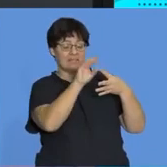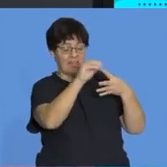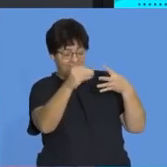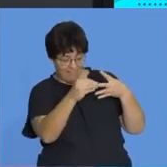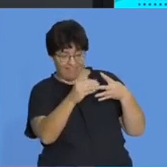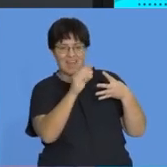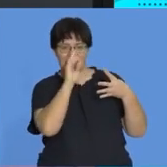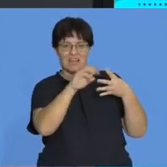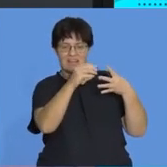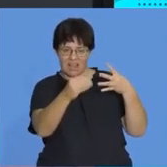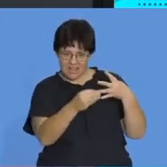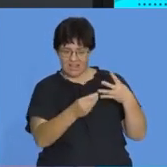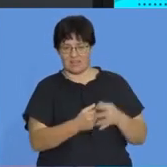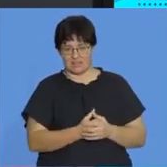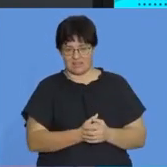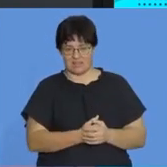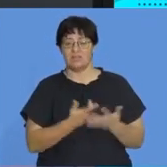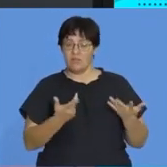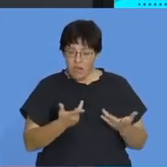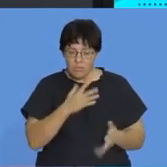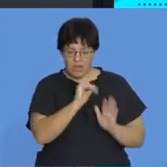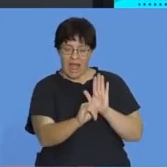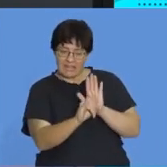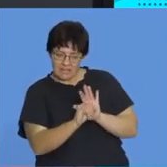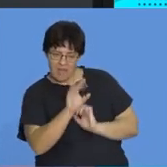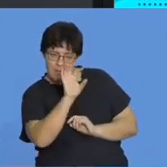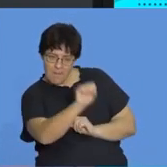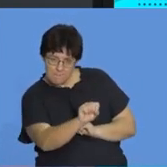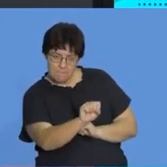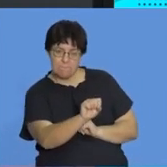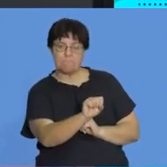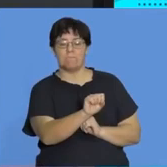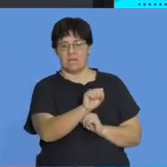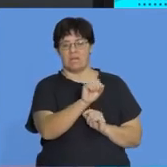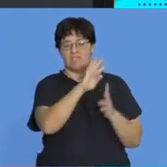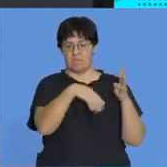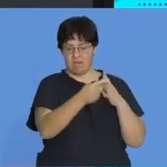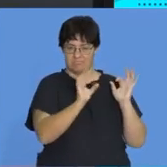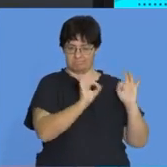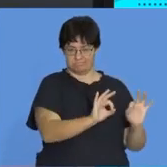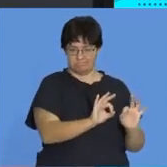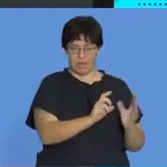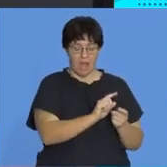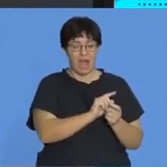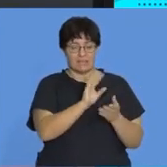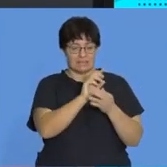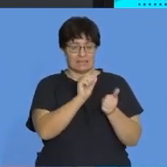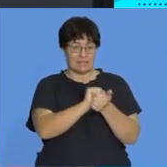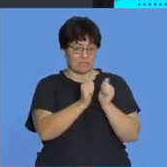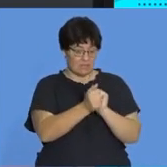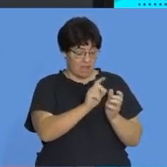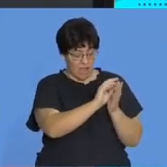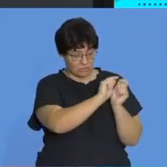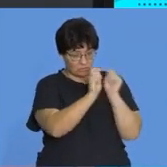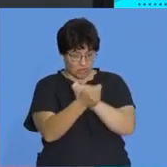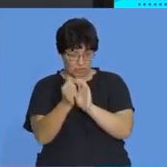a three-mark type of a question where you identify the correct formula without having to change the subject. You do the